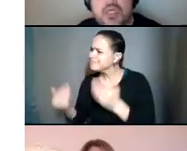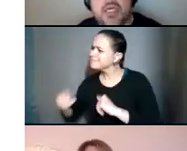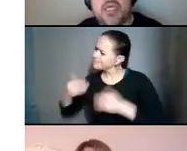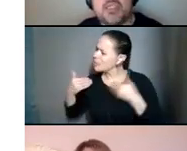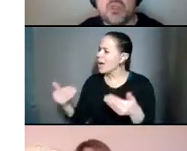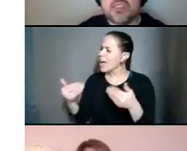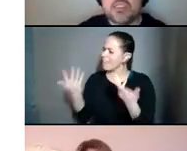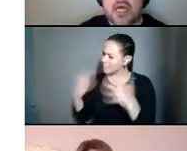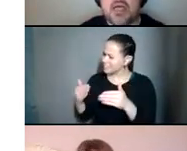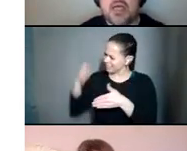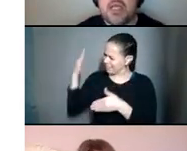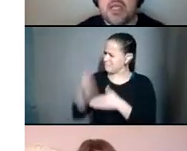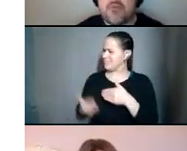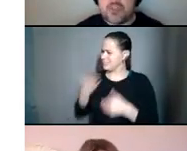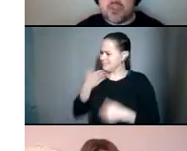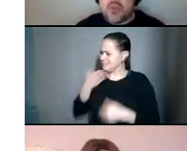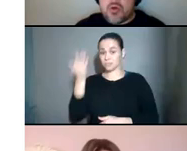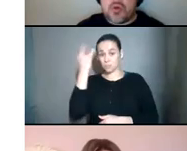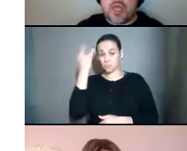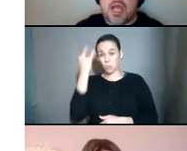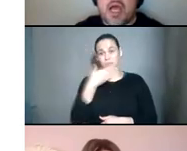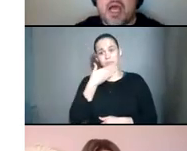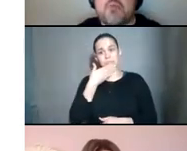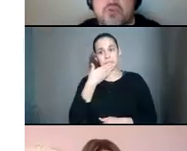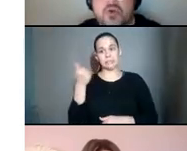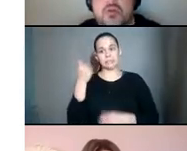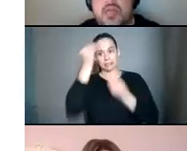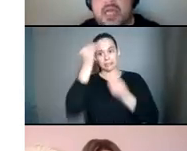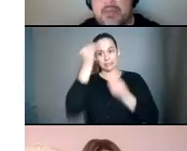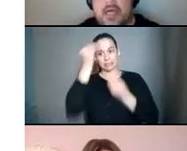provides the best information to the adaptive engine.